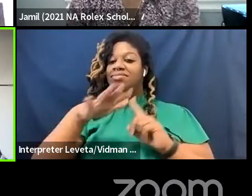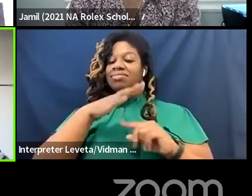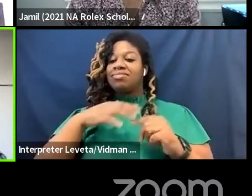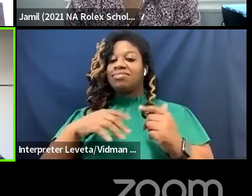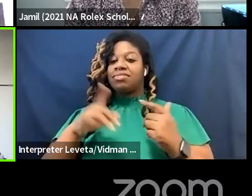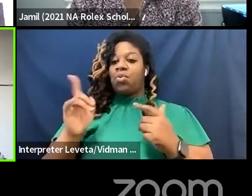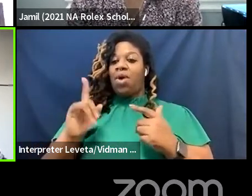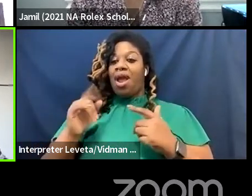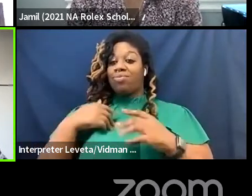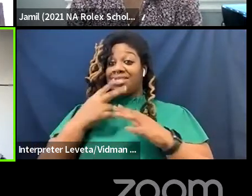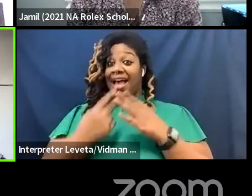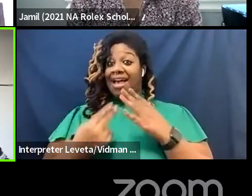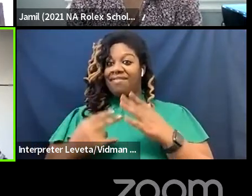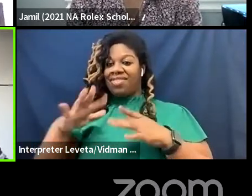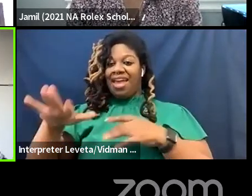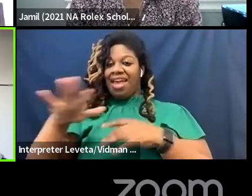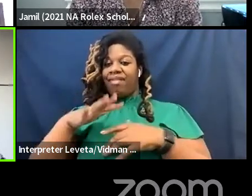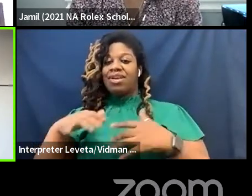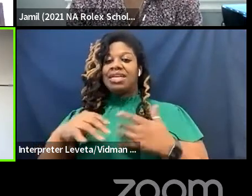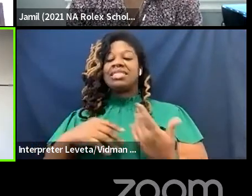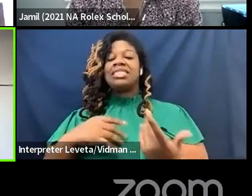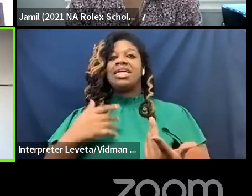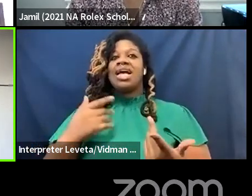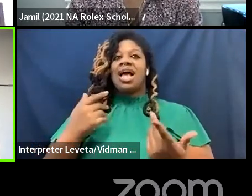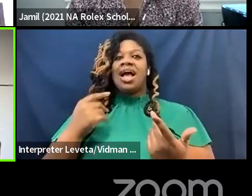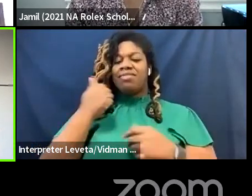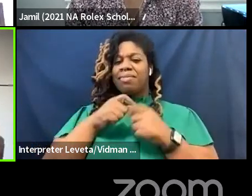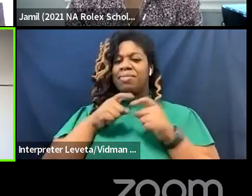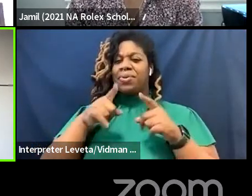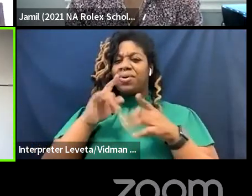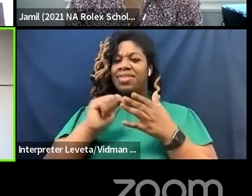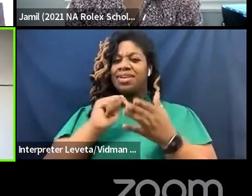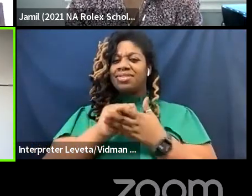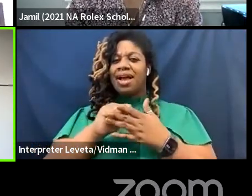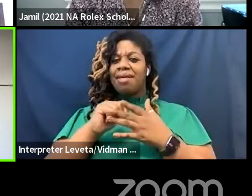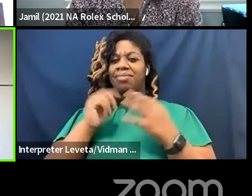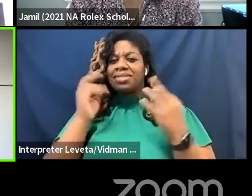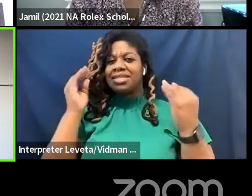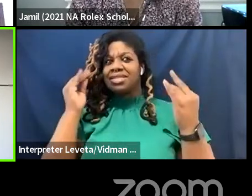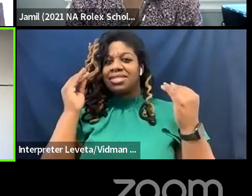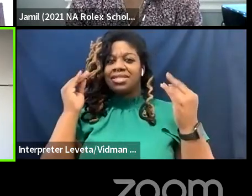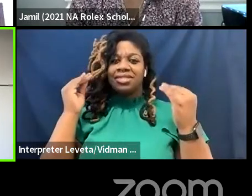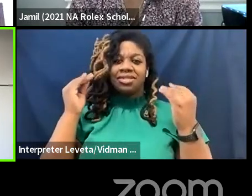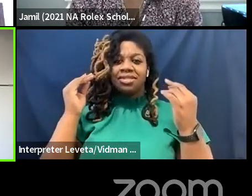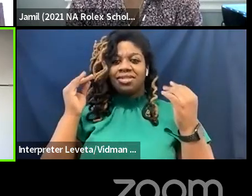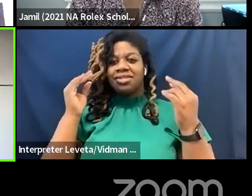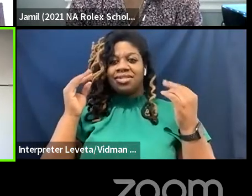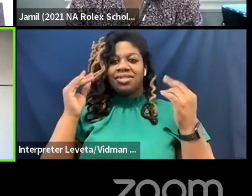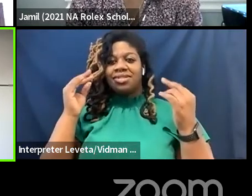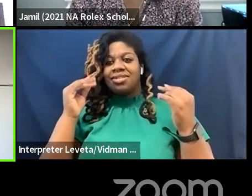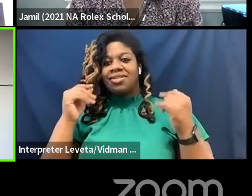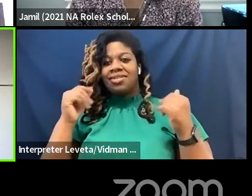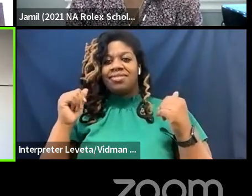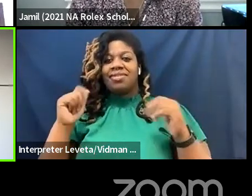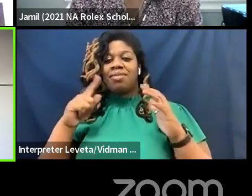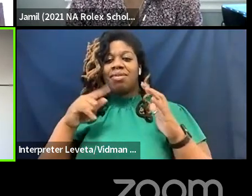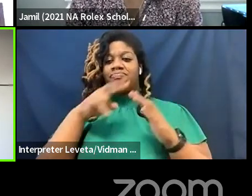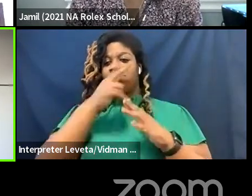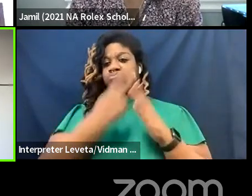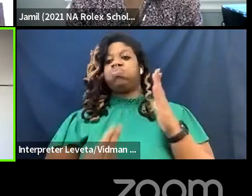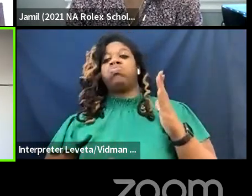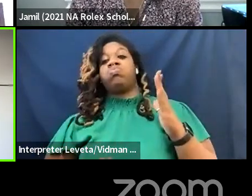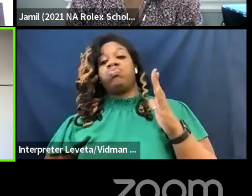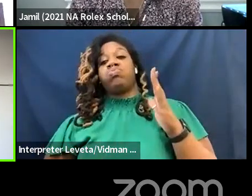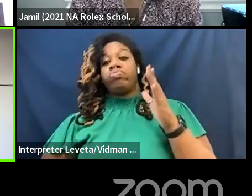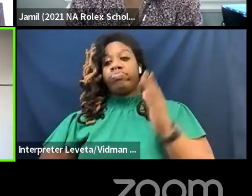remember at a time, like really kind of racking my brain. I was terrible at buoyancy control, right? So, you know, I go plummeting down and flying back up, and I was just all